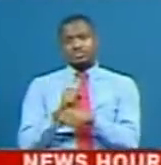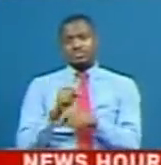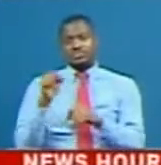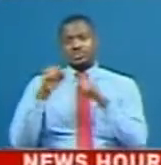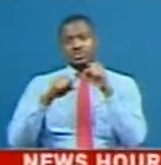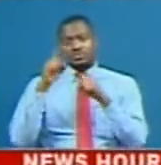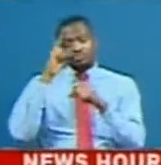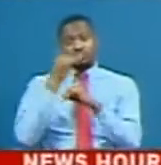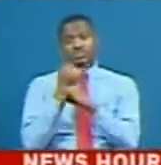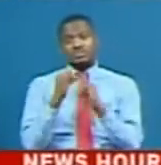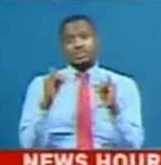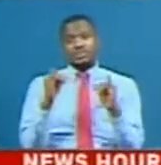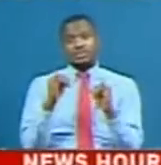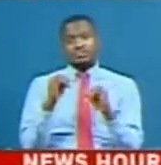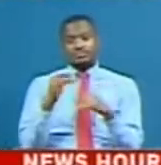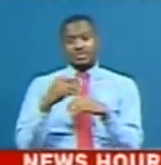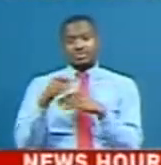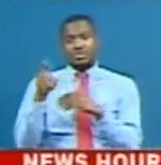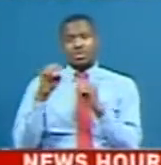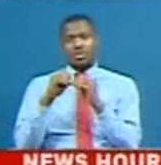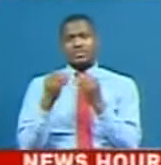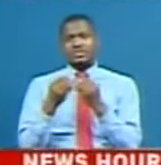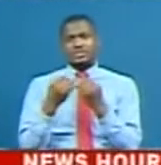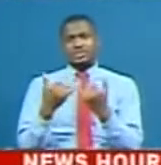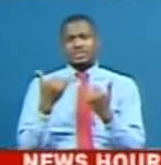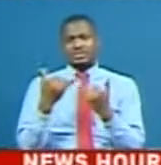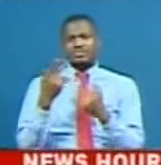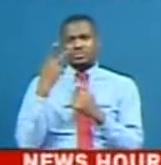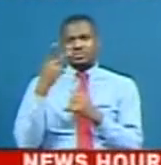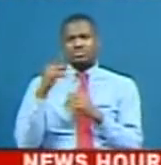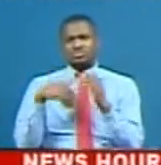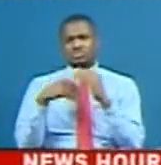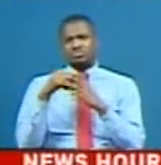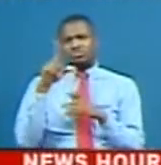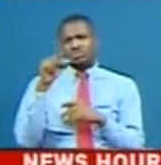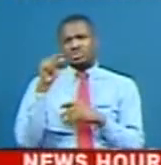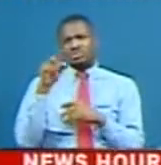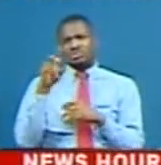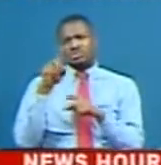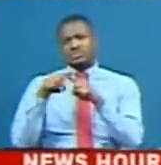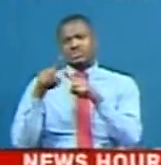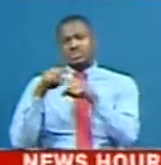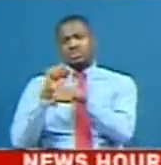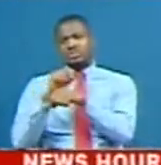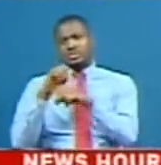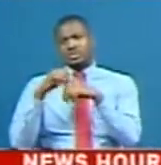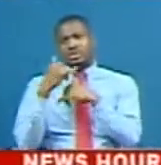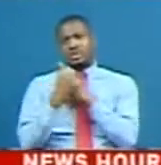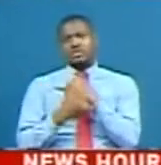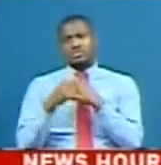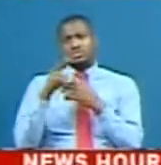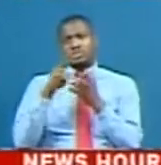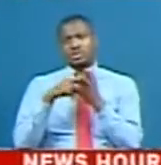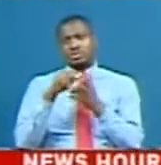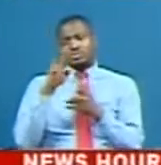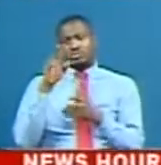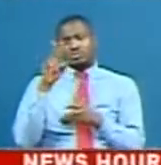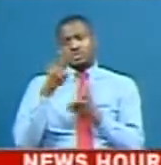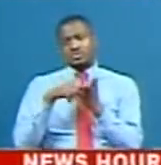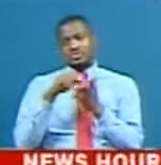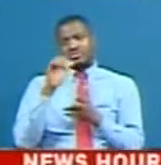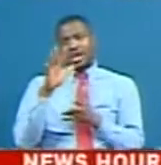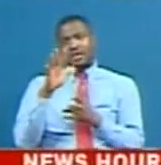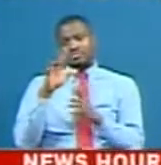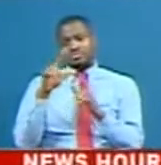fight for independence. The office complex currently serves about 20 workers' unions in the country. In 2005,